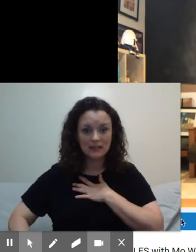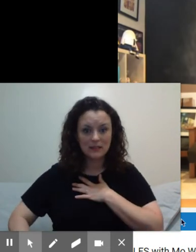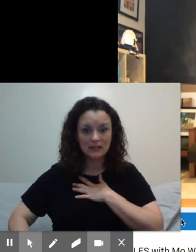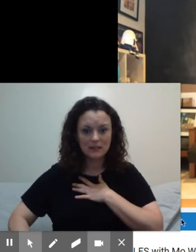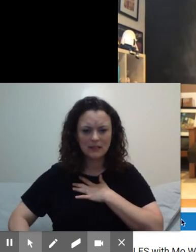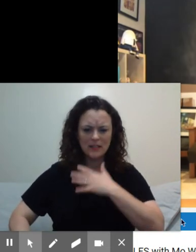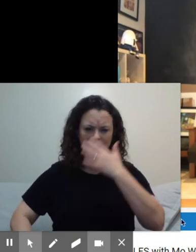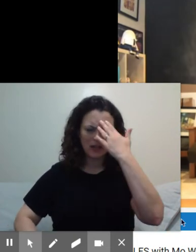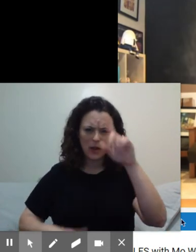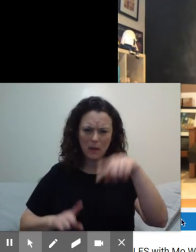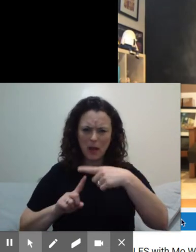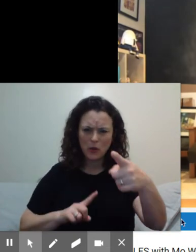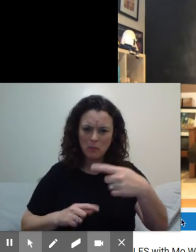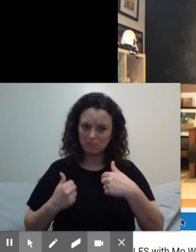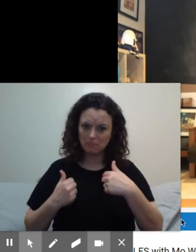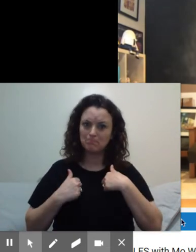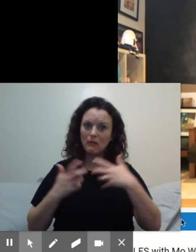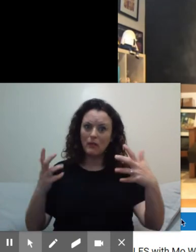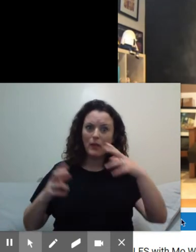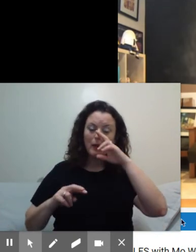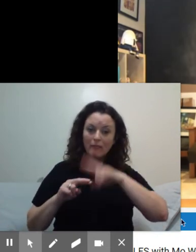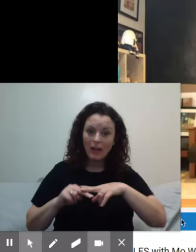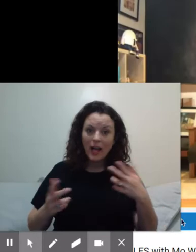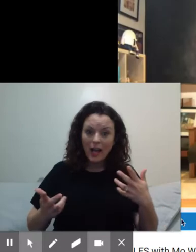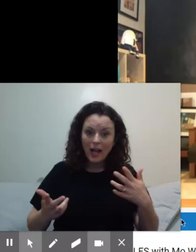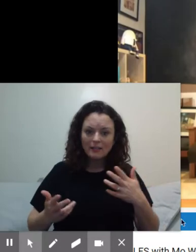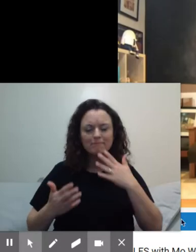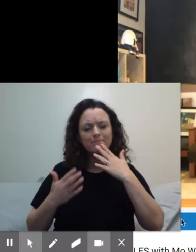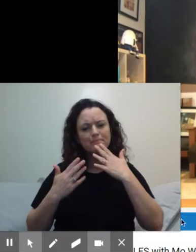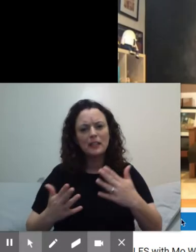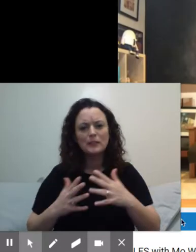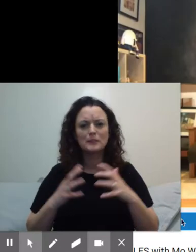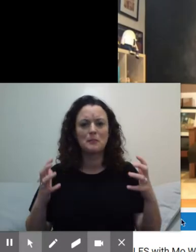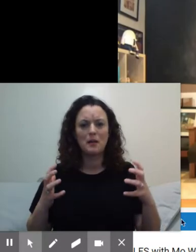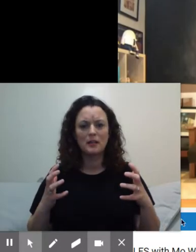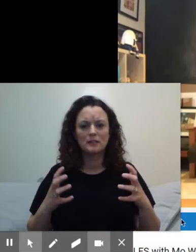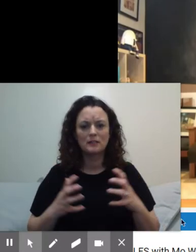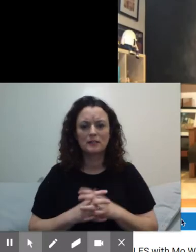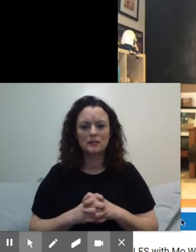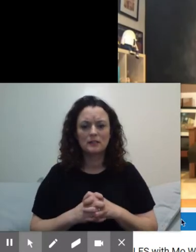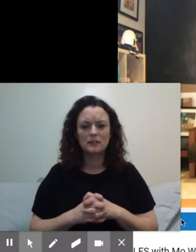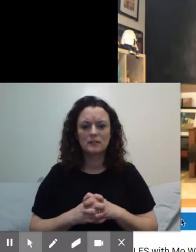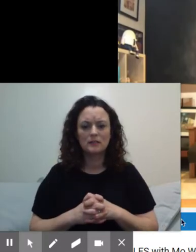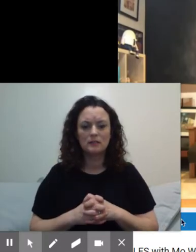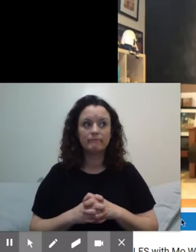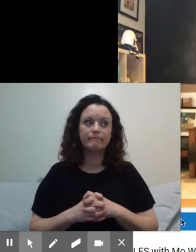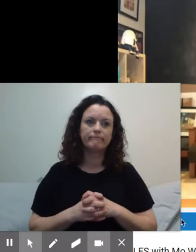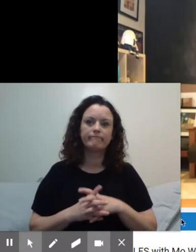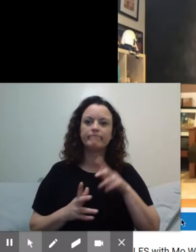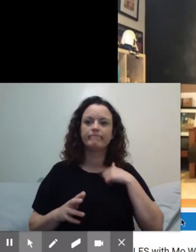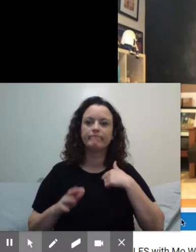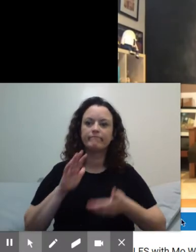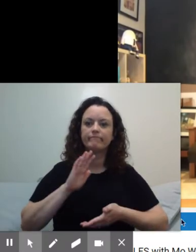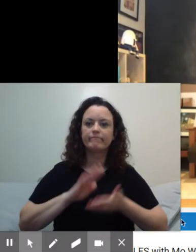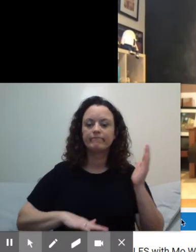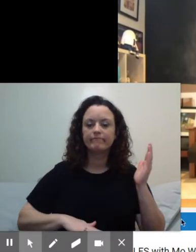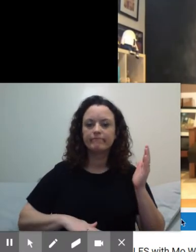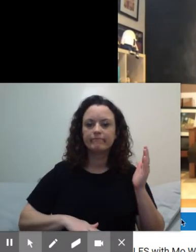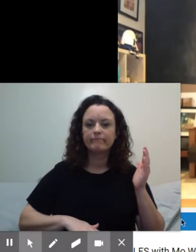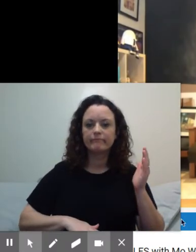I don't know about you, but I had a lot of fun. Thanks so much. Well, I better get going. I